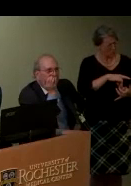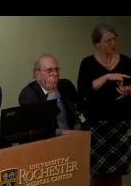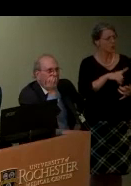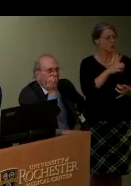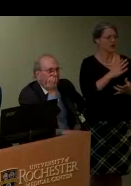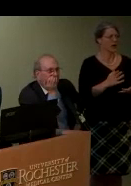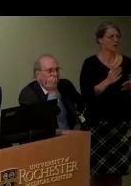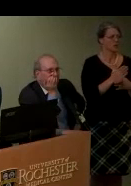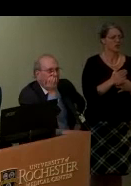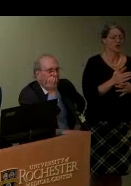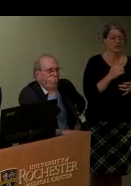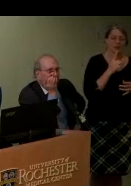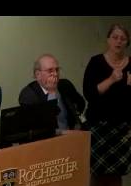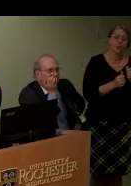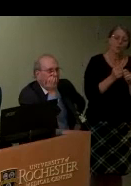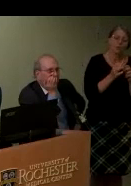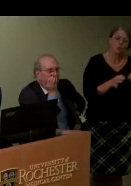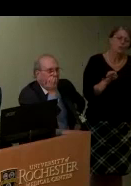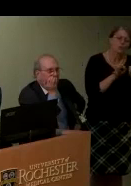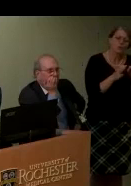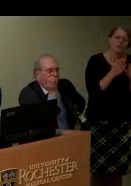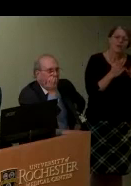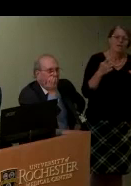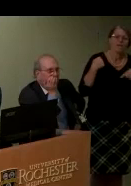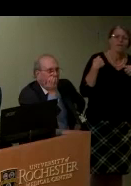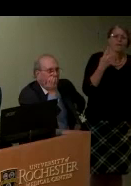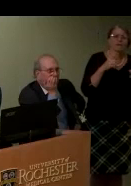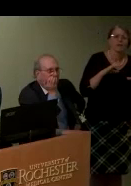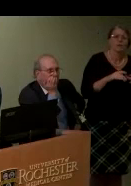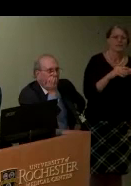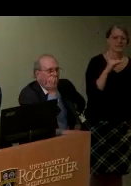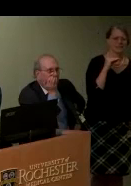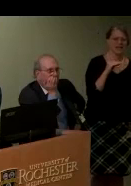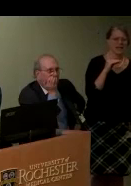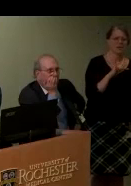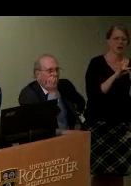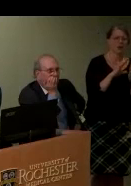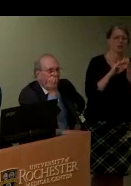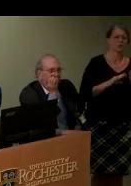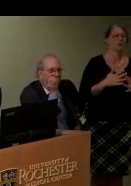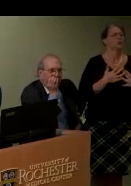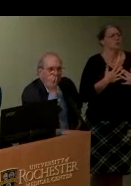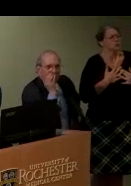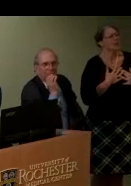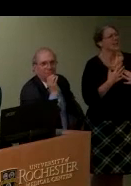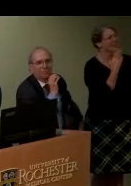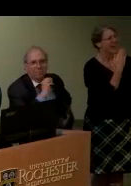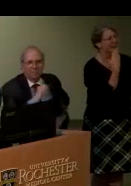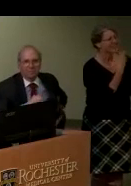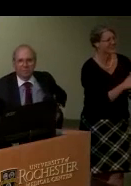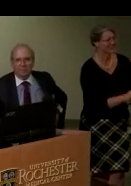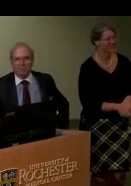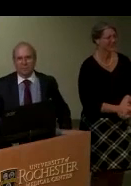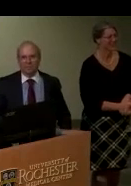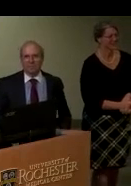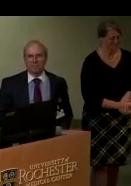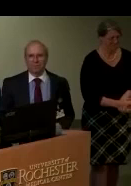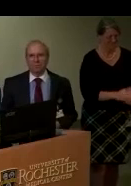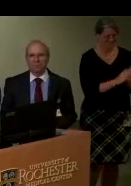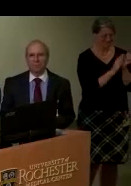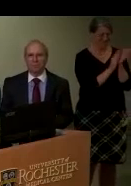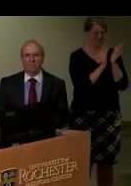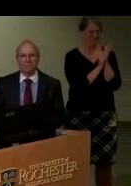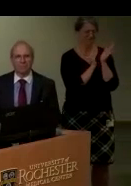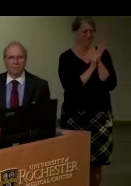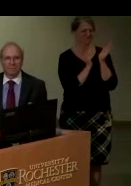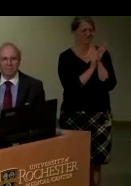share, he said, the most important thing I ever did was teach medical students. And that was beautiful. Thank